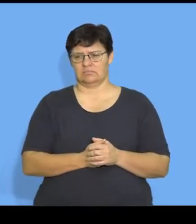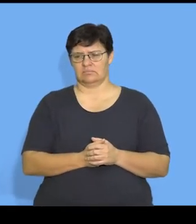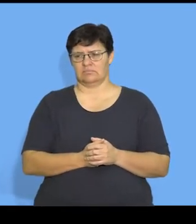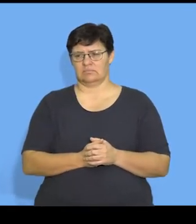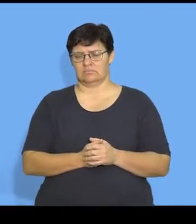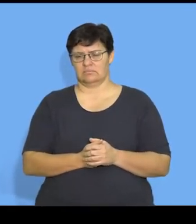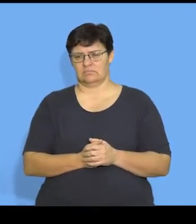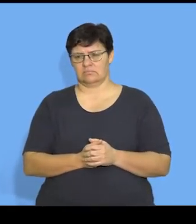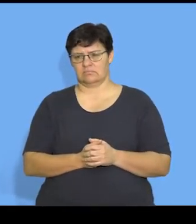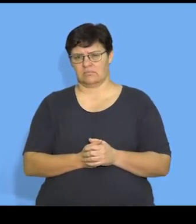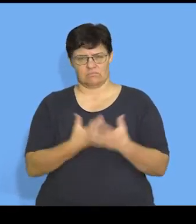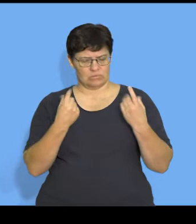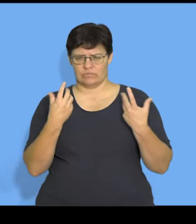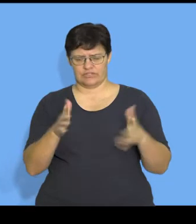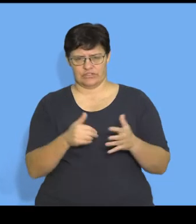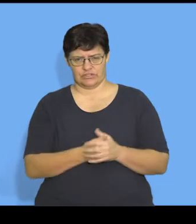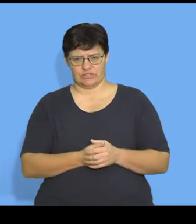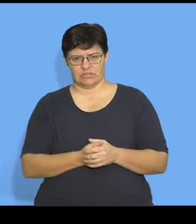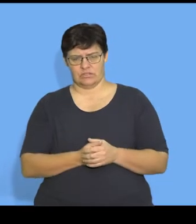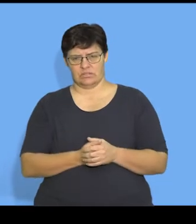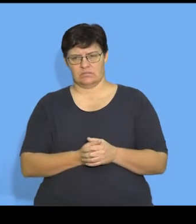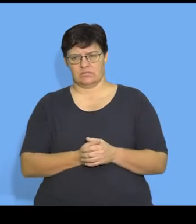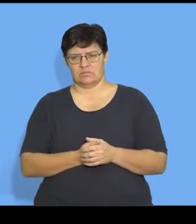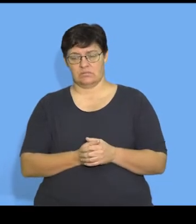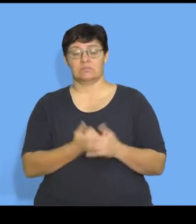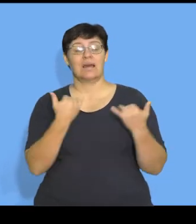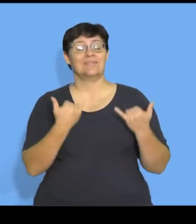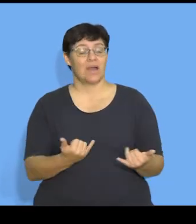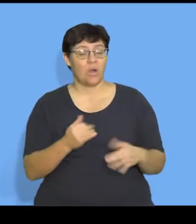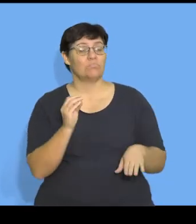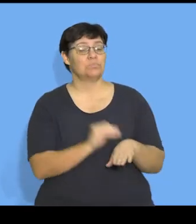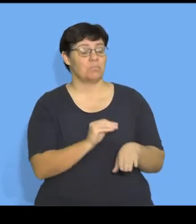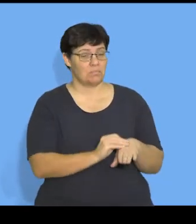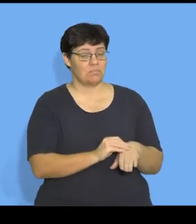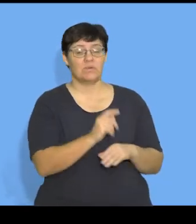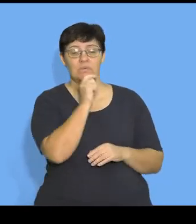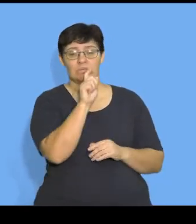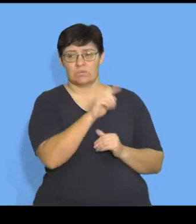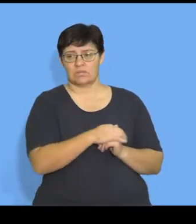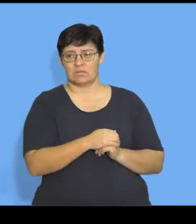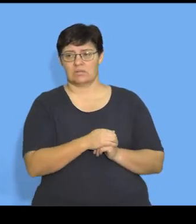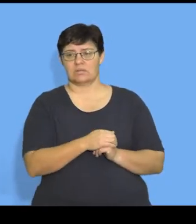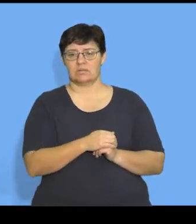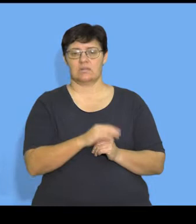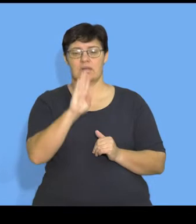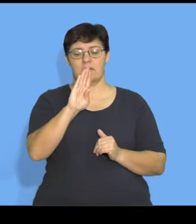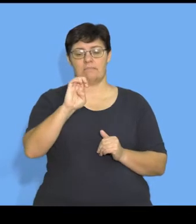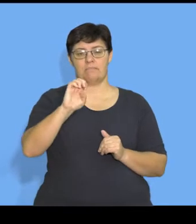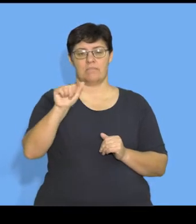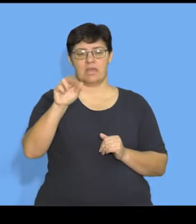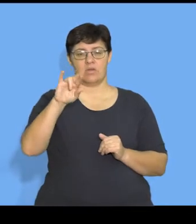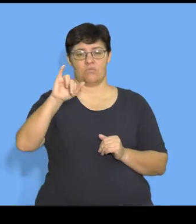Okay, you've done that. The issue comes in when I use a thing called bearing.